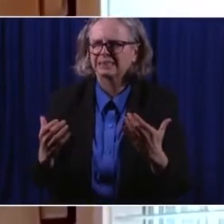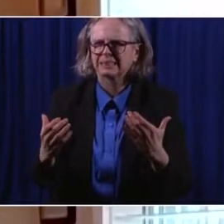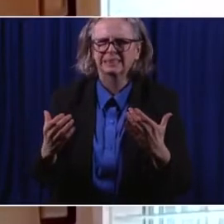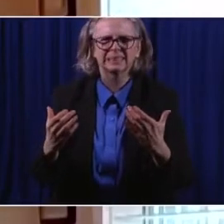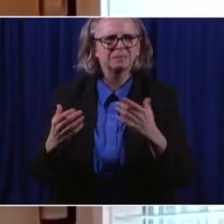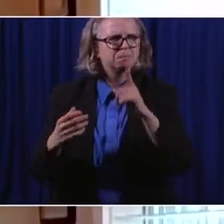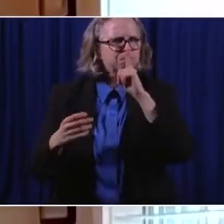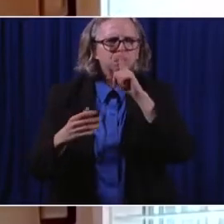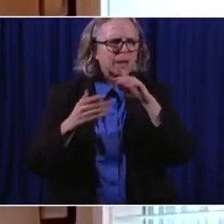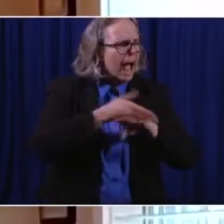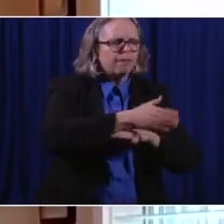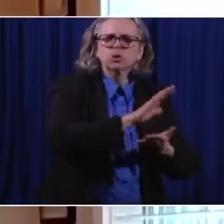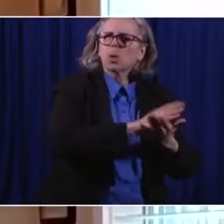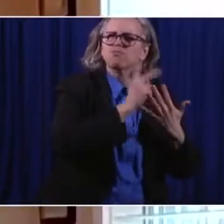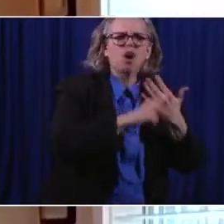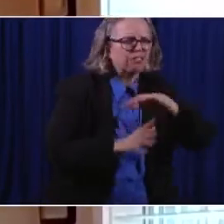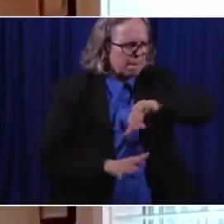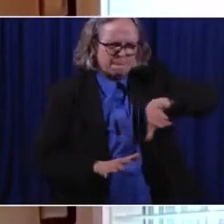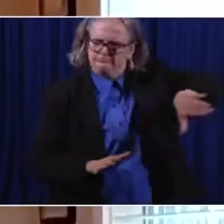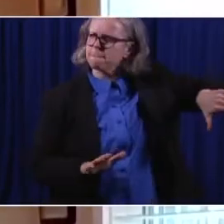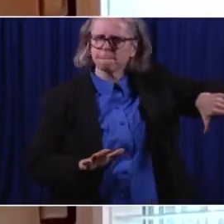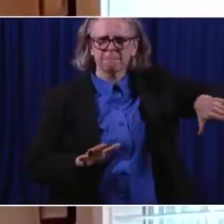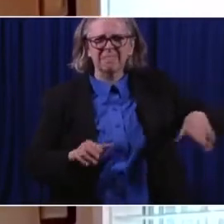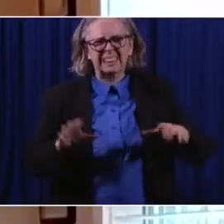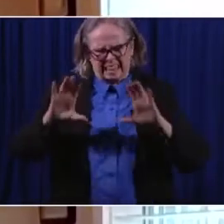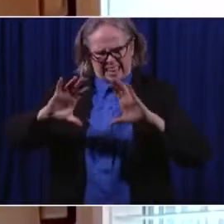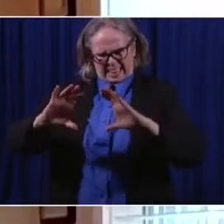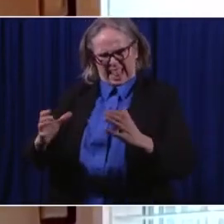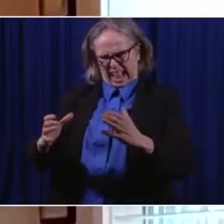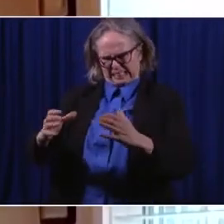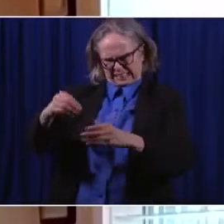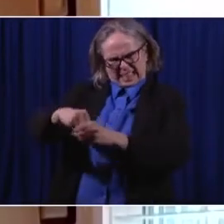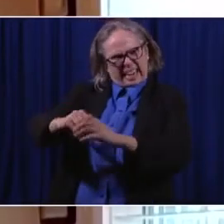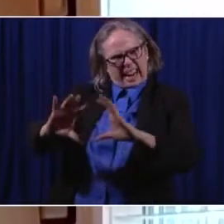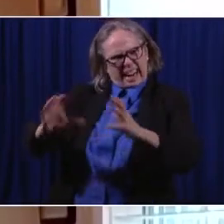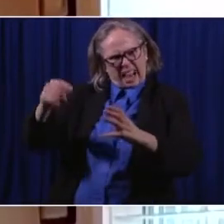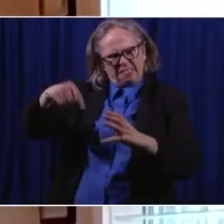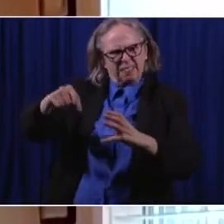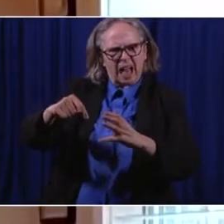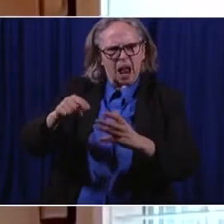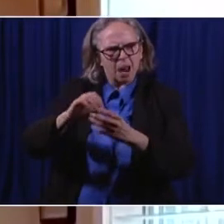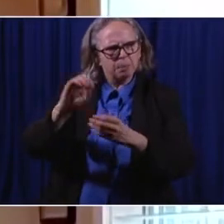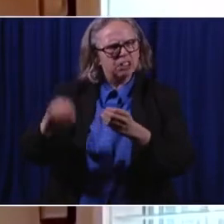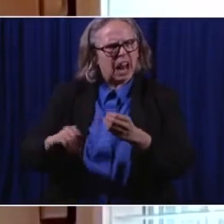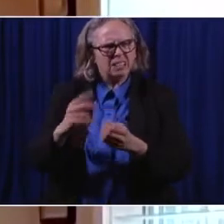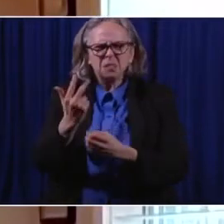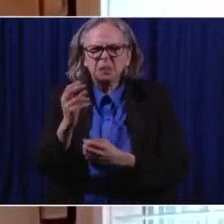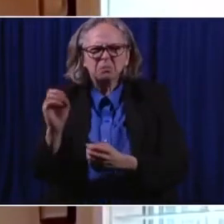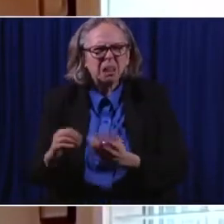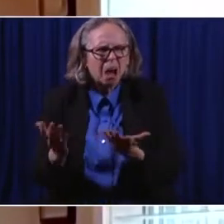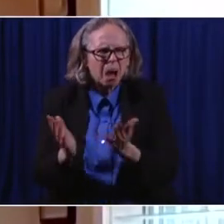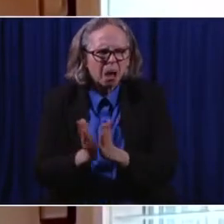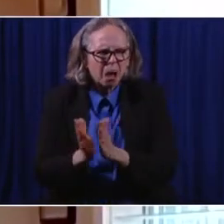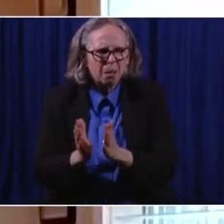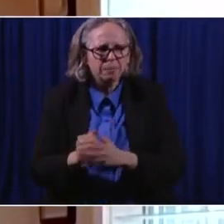home settings. The Mississippi report I mentioned supports our Ohio